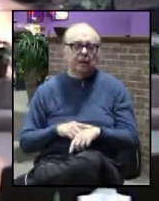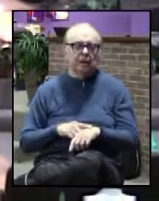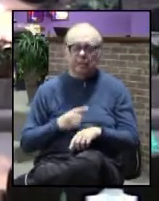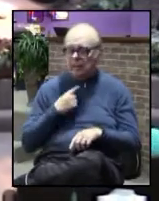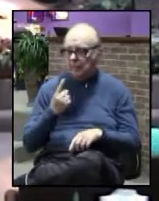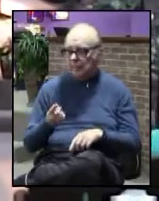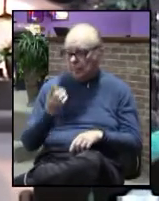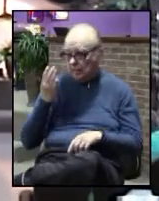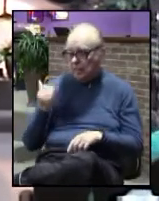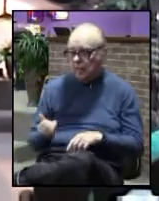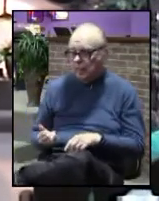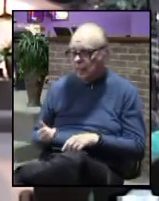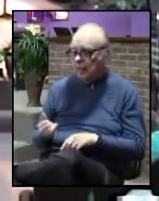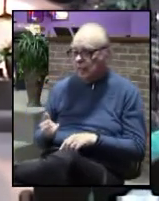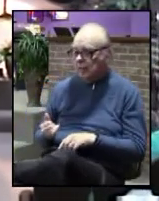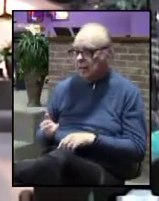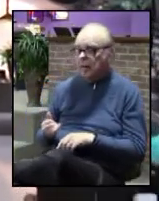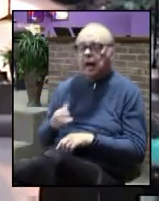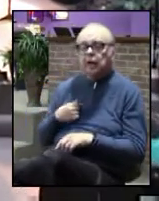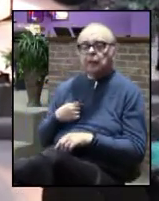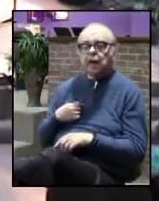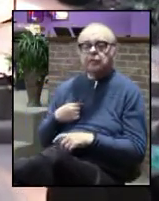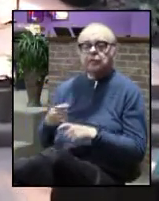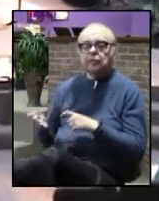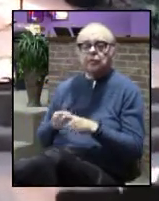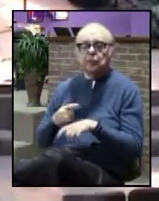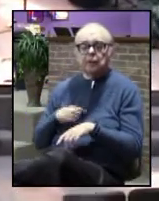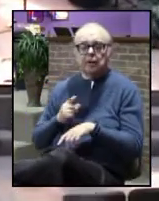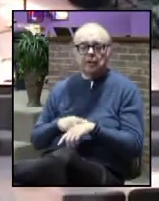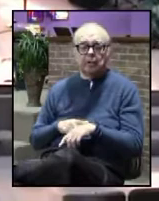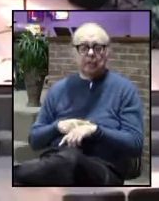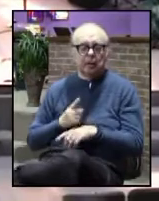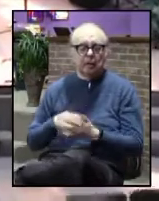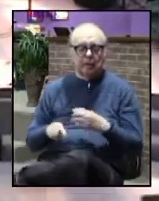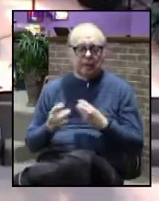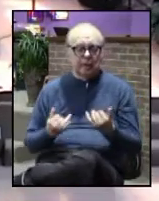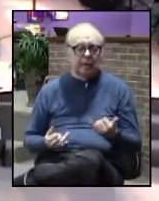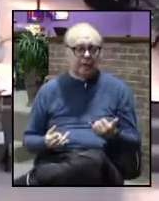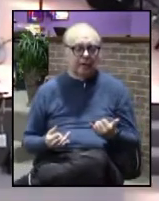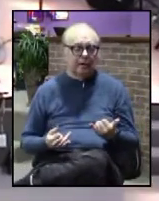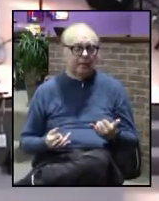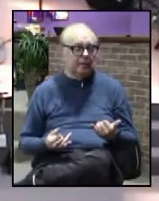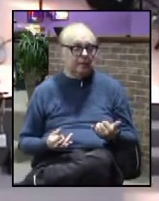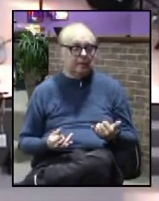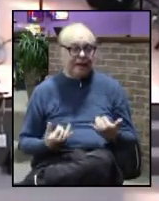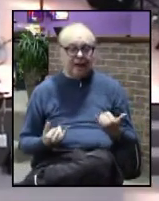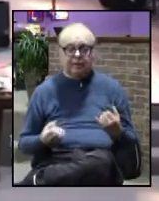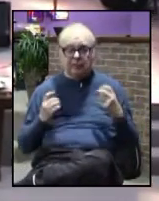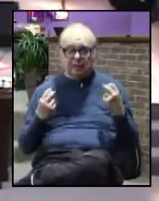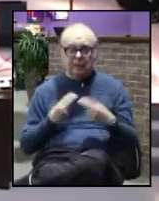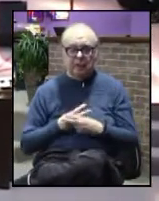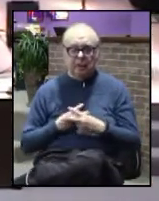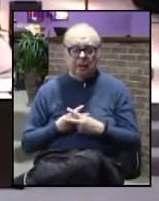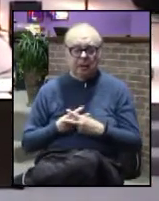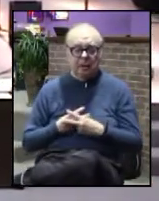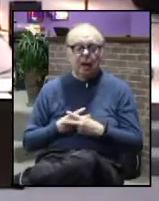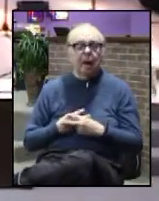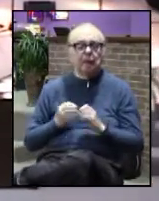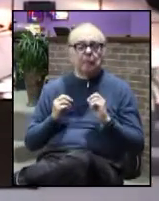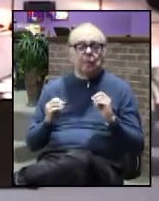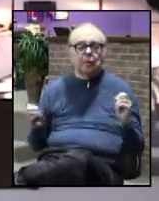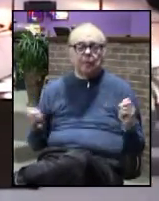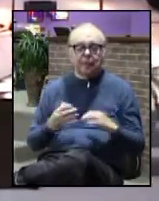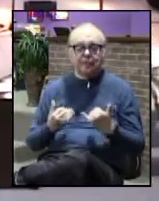And I said, because I knew how to manage my time. And they say, well, what about now? And I said, man, this is terrible. I've got more things to